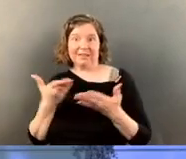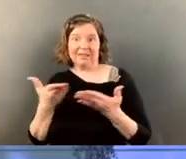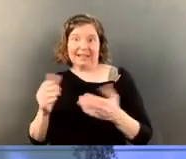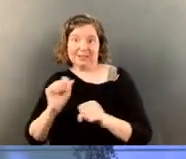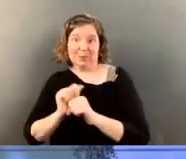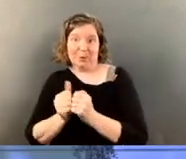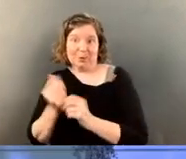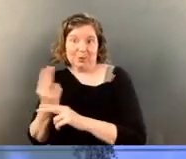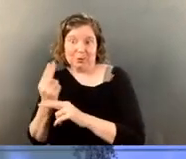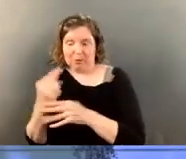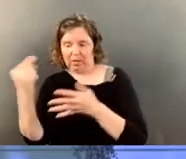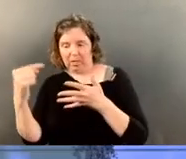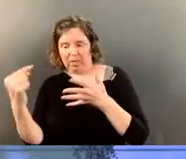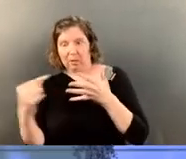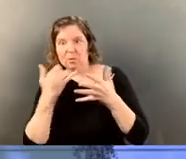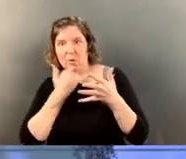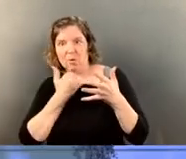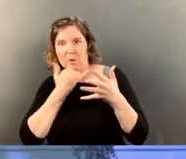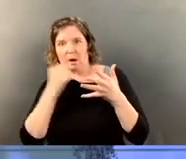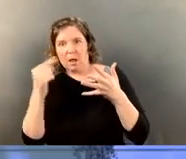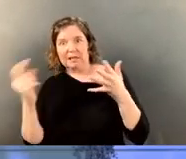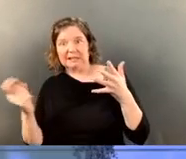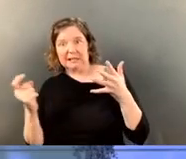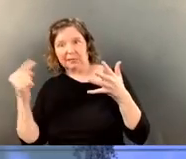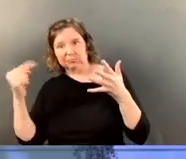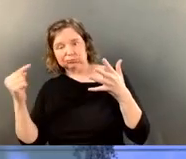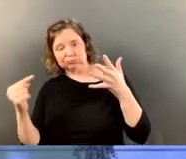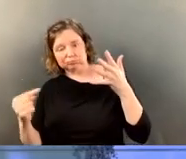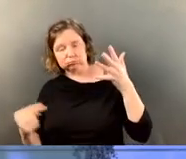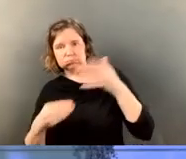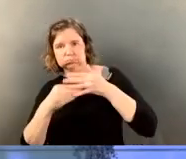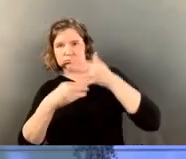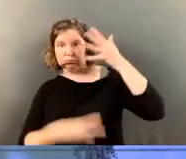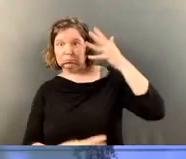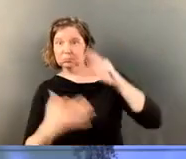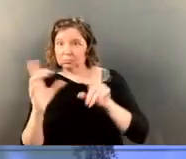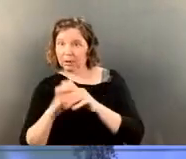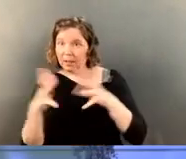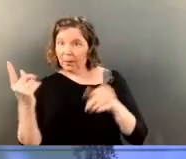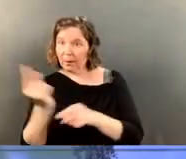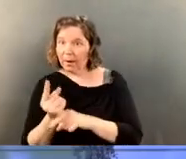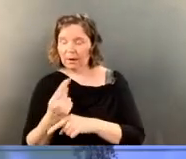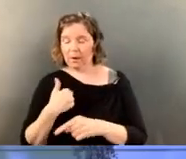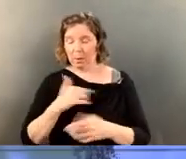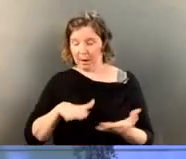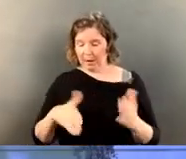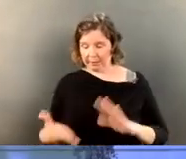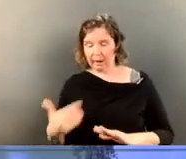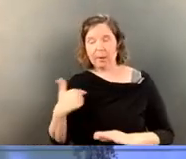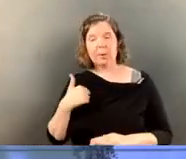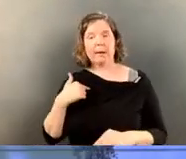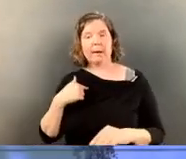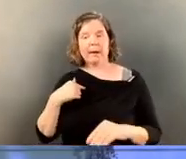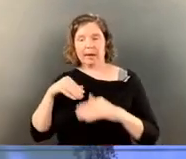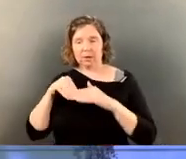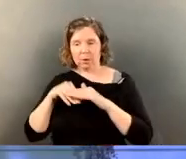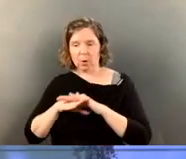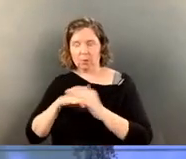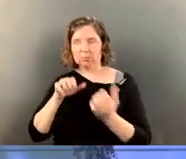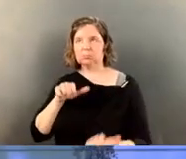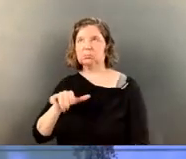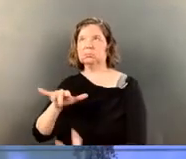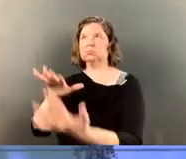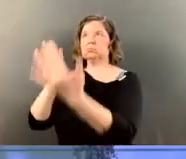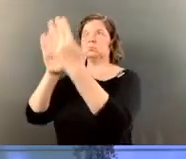to work with across our lives. We've blown it a lot, right? And when I die and when I go into God's